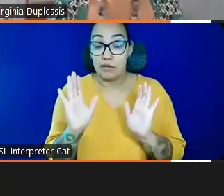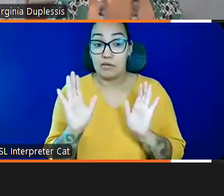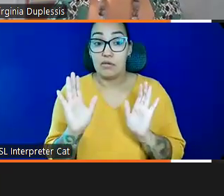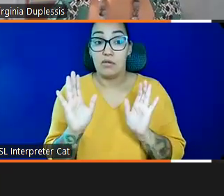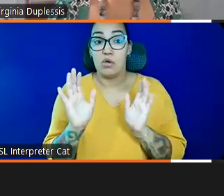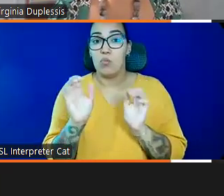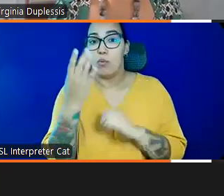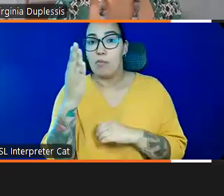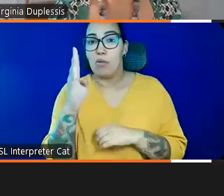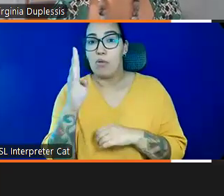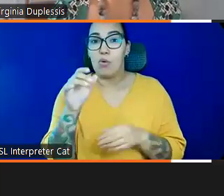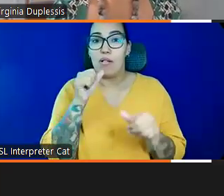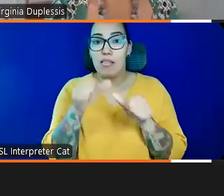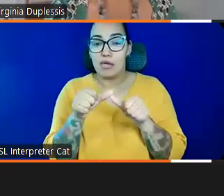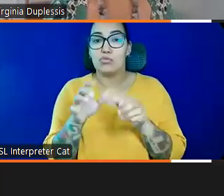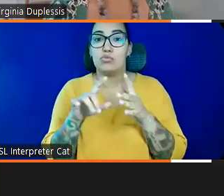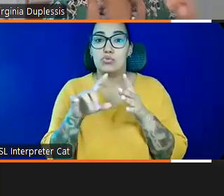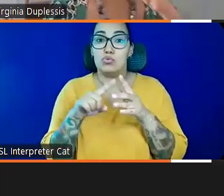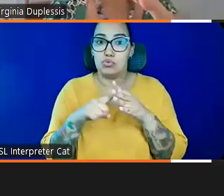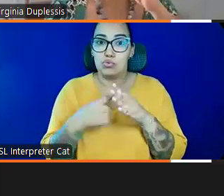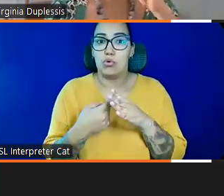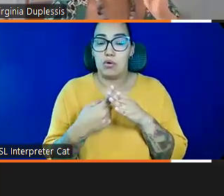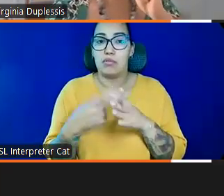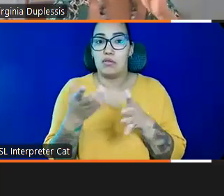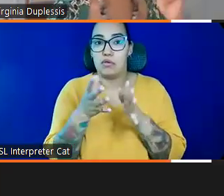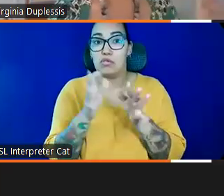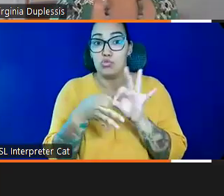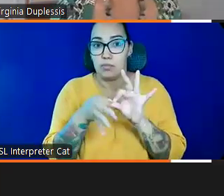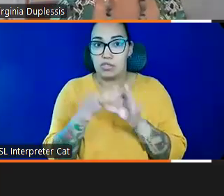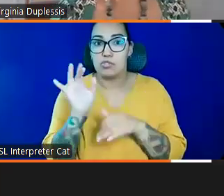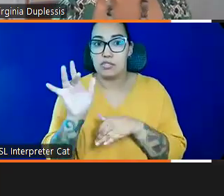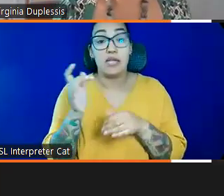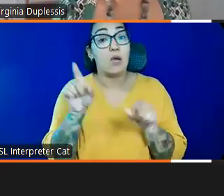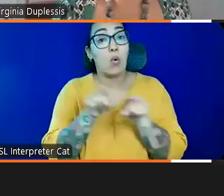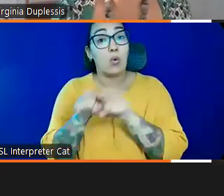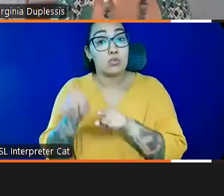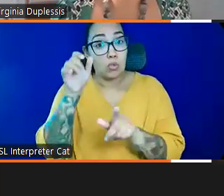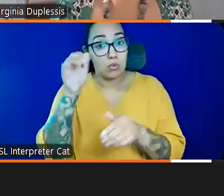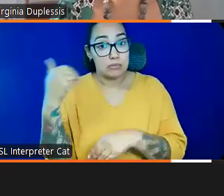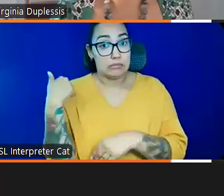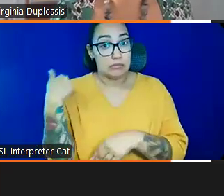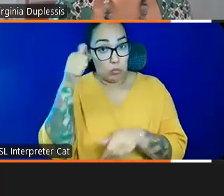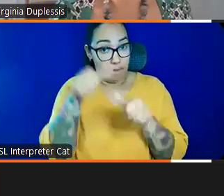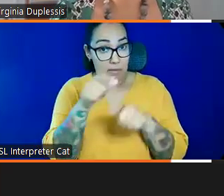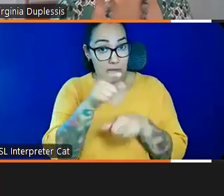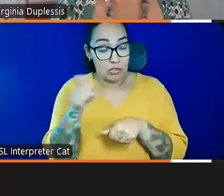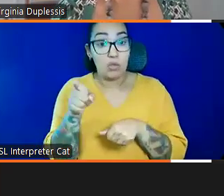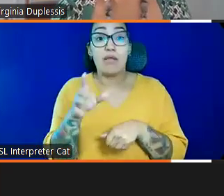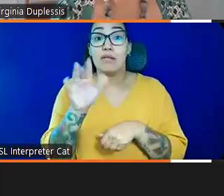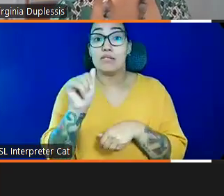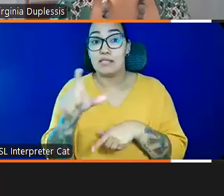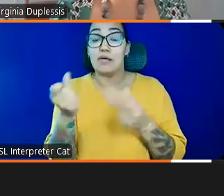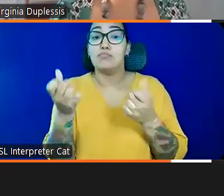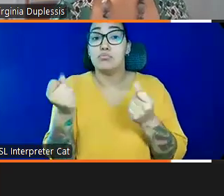letters to activate the interpretation selection. And we also remind you that there is American Sign